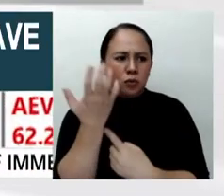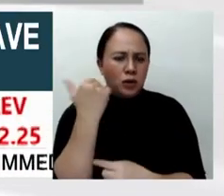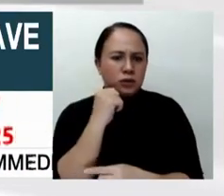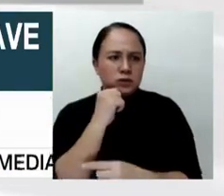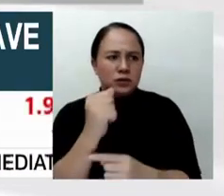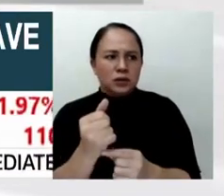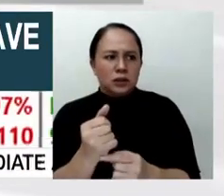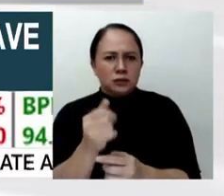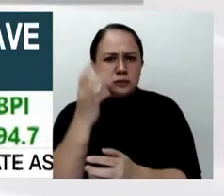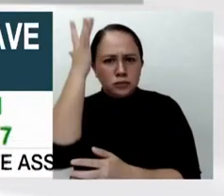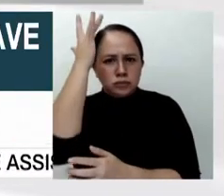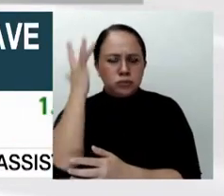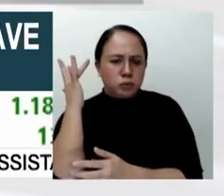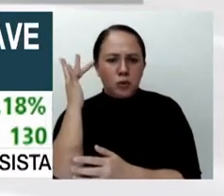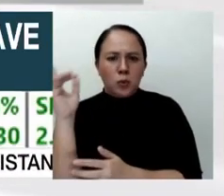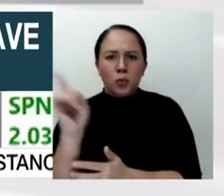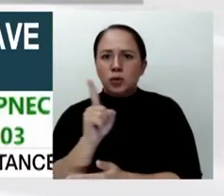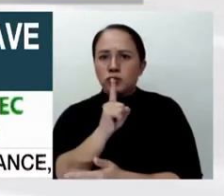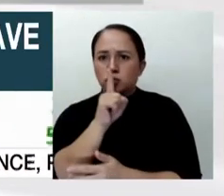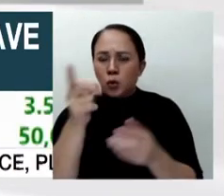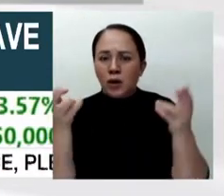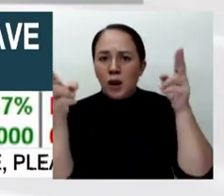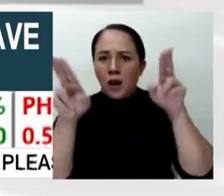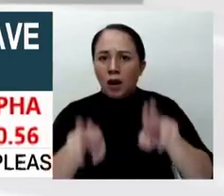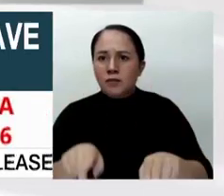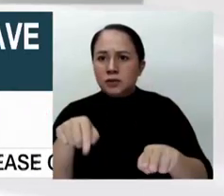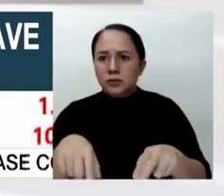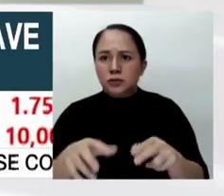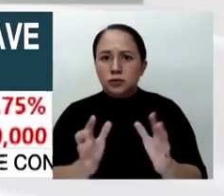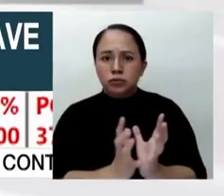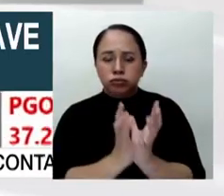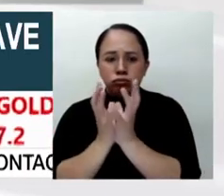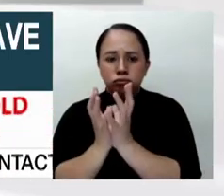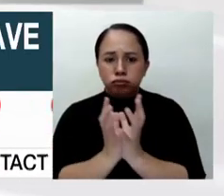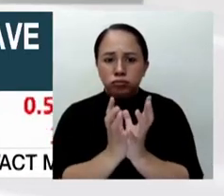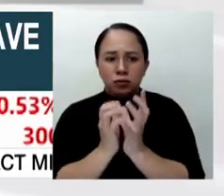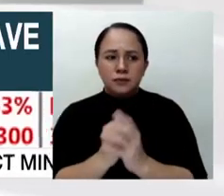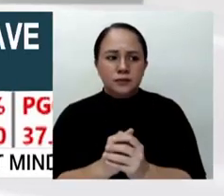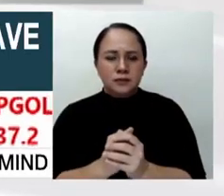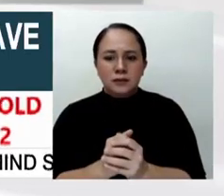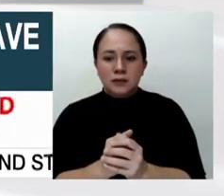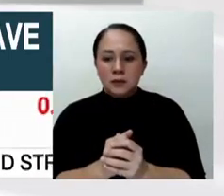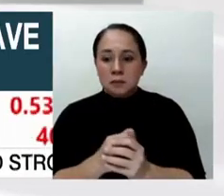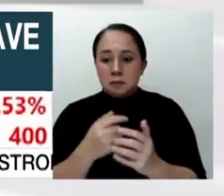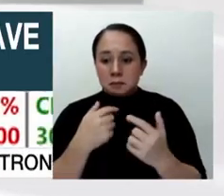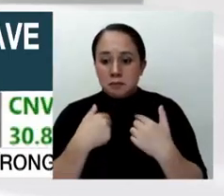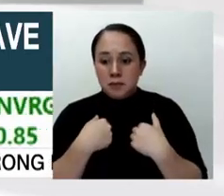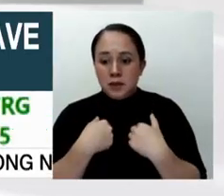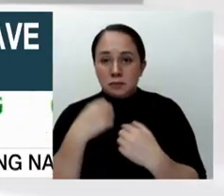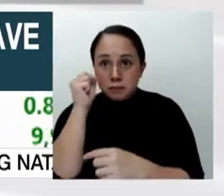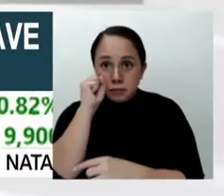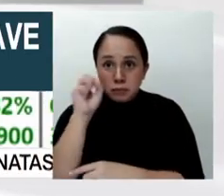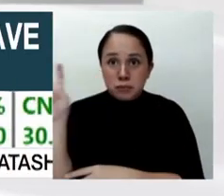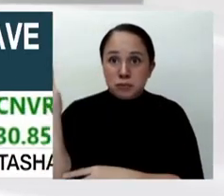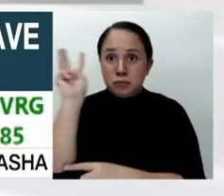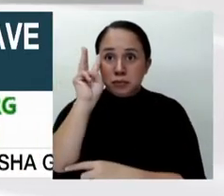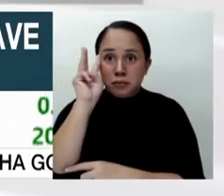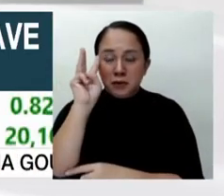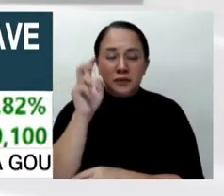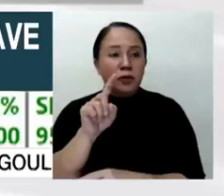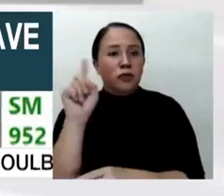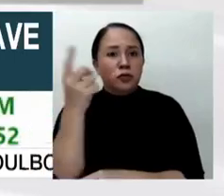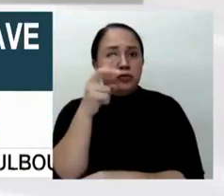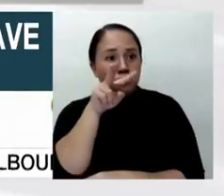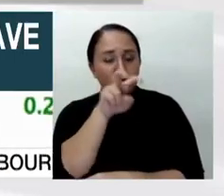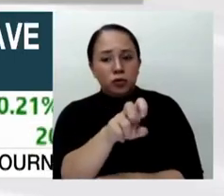not sensitive to what is really happening on the ground? I did not become more conscious until I saw that movie. In fact,